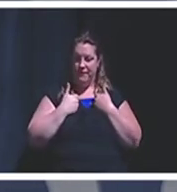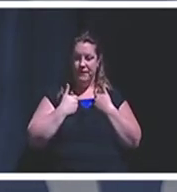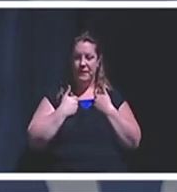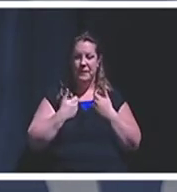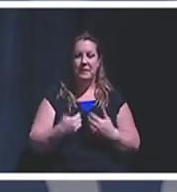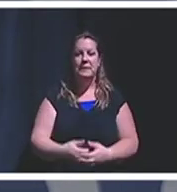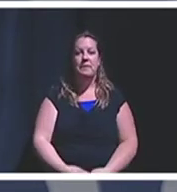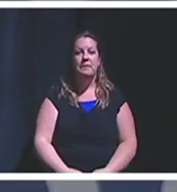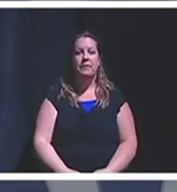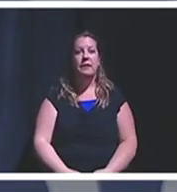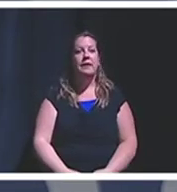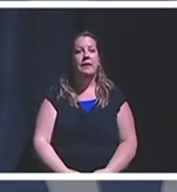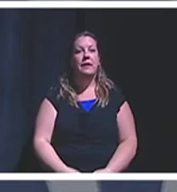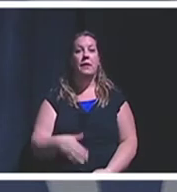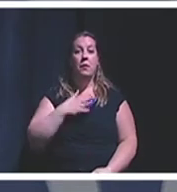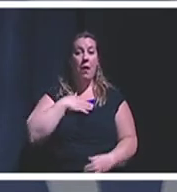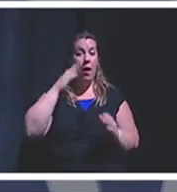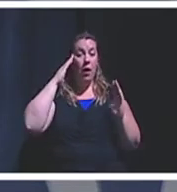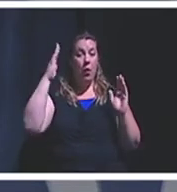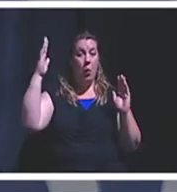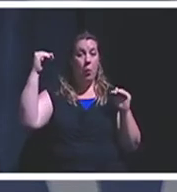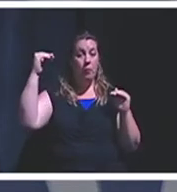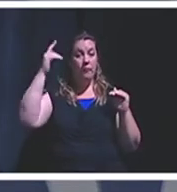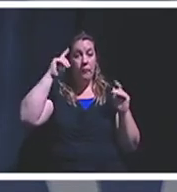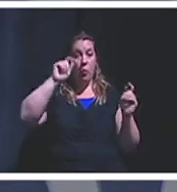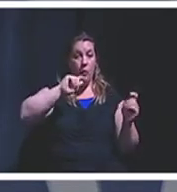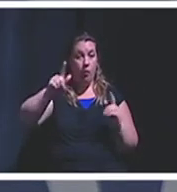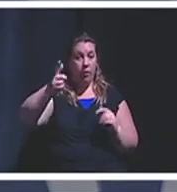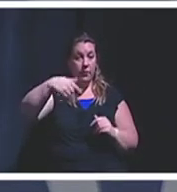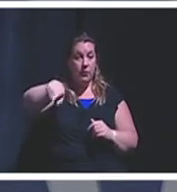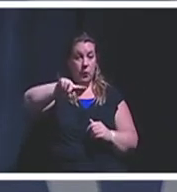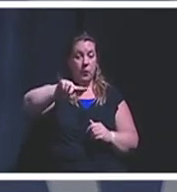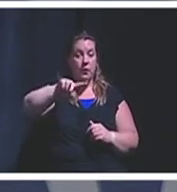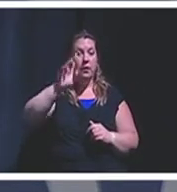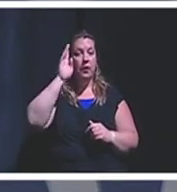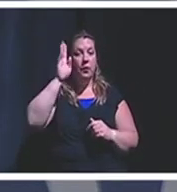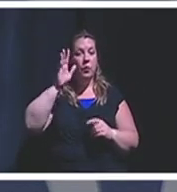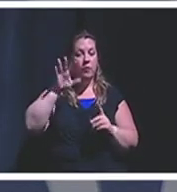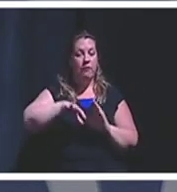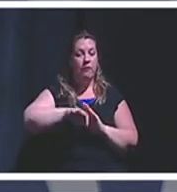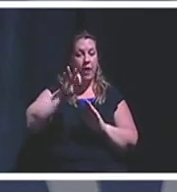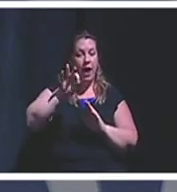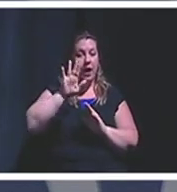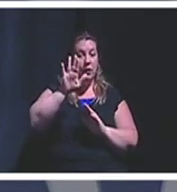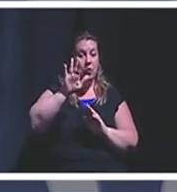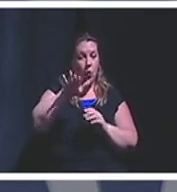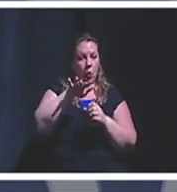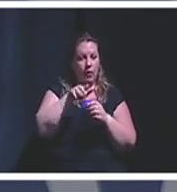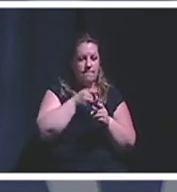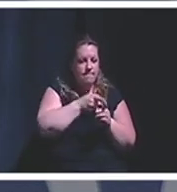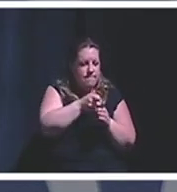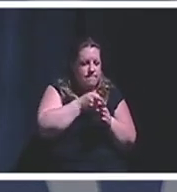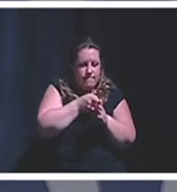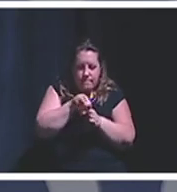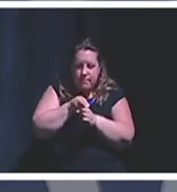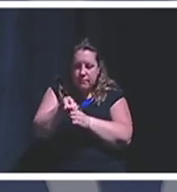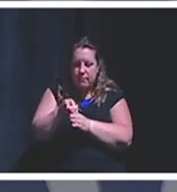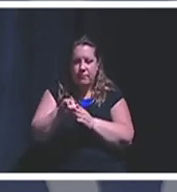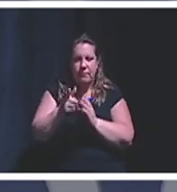My sincere hope for all of you is that you will find the area of the law that excites